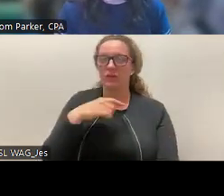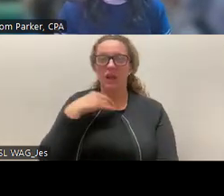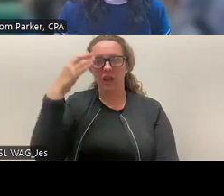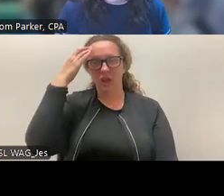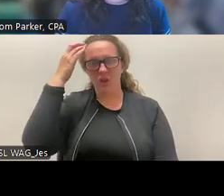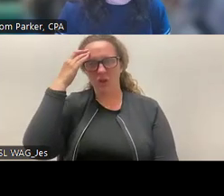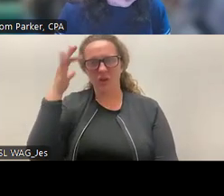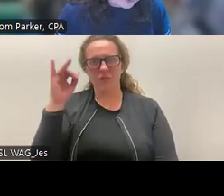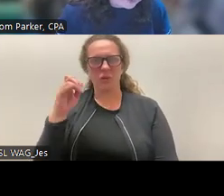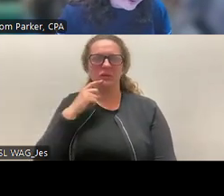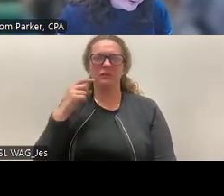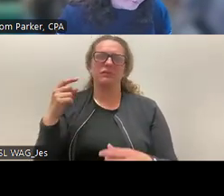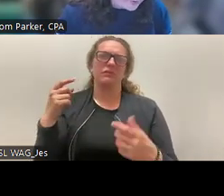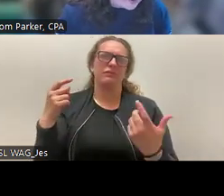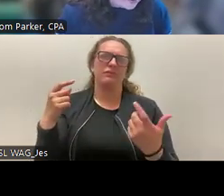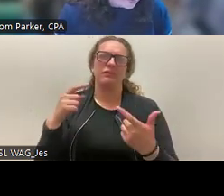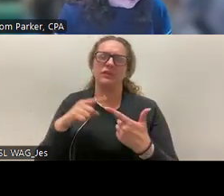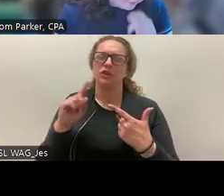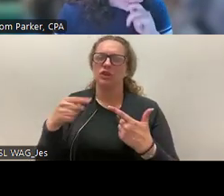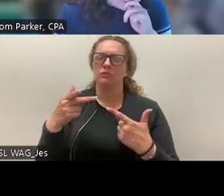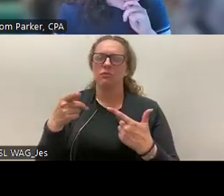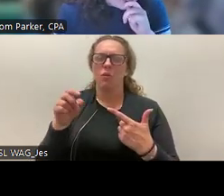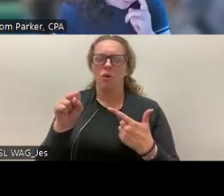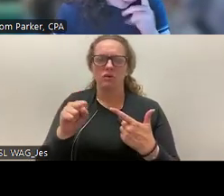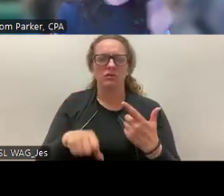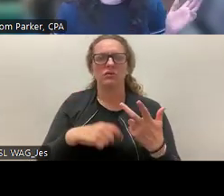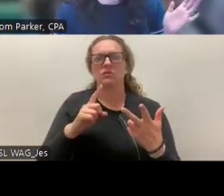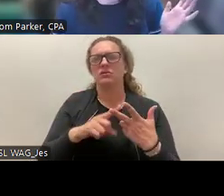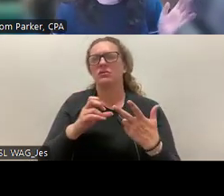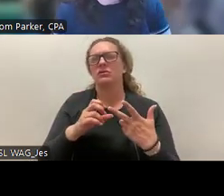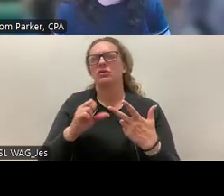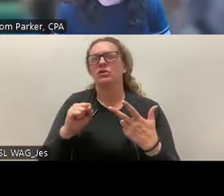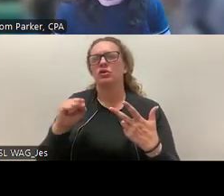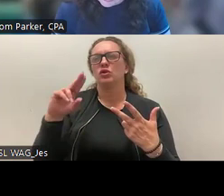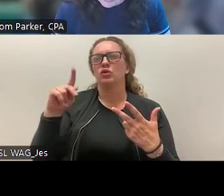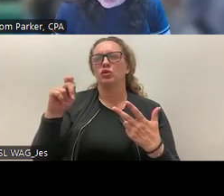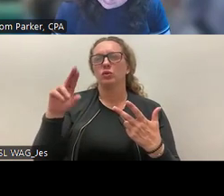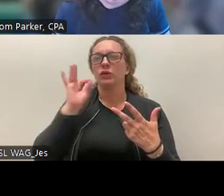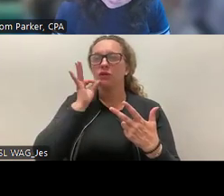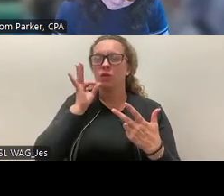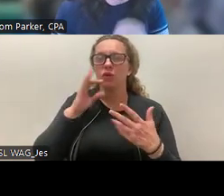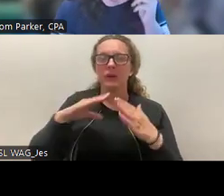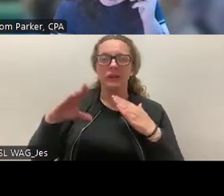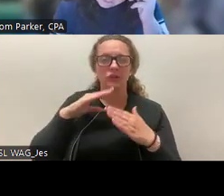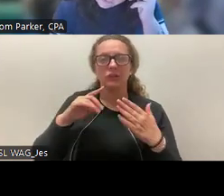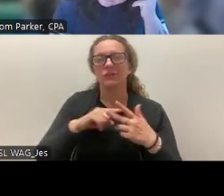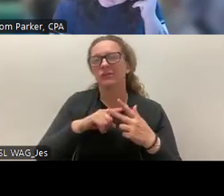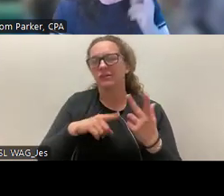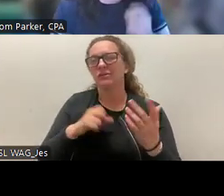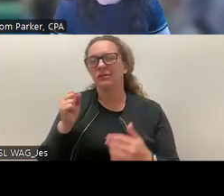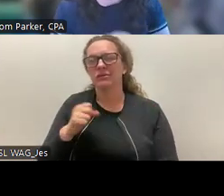eye gaze system, Just Cause. A lot of Super Fruit Ninja can be used with an eye gaze system too. So